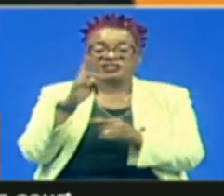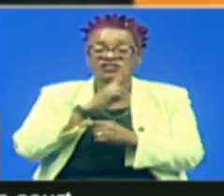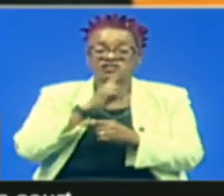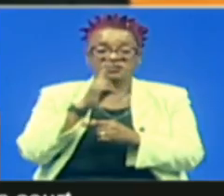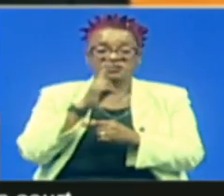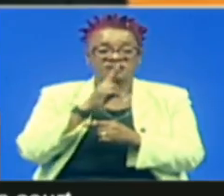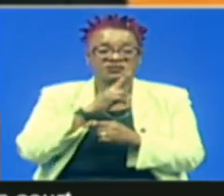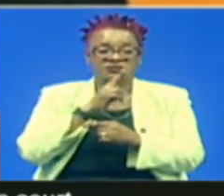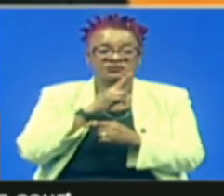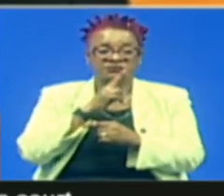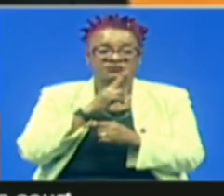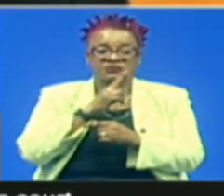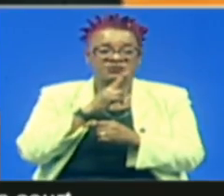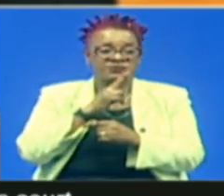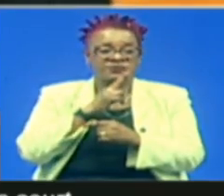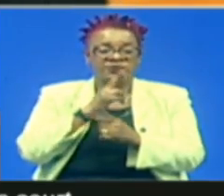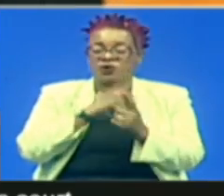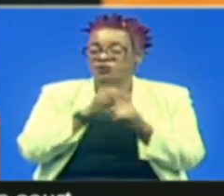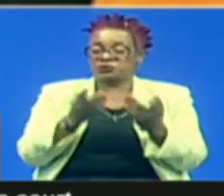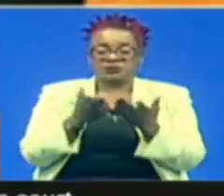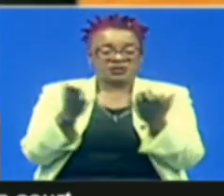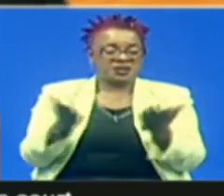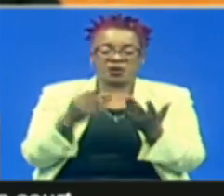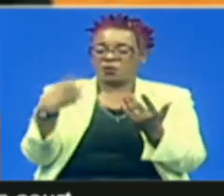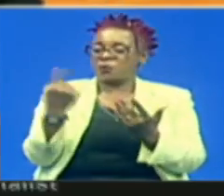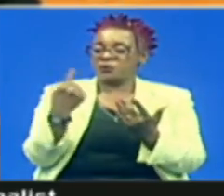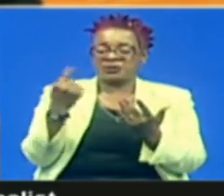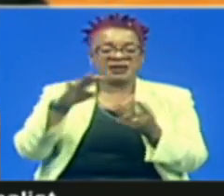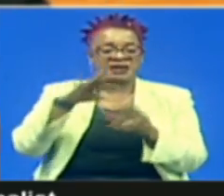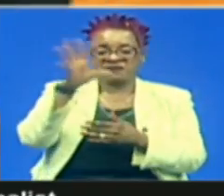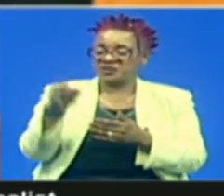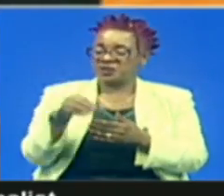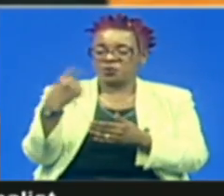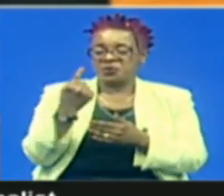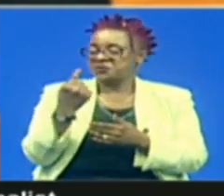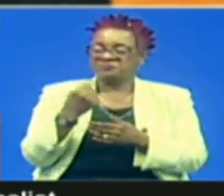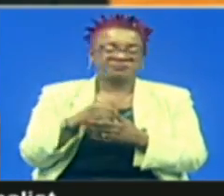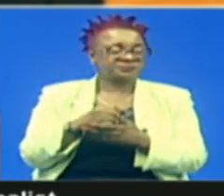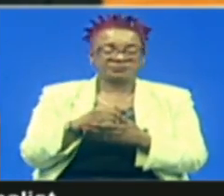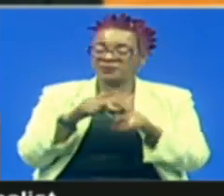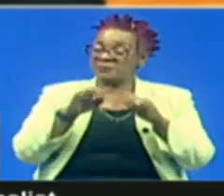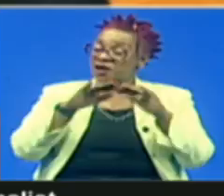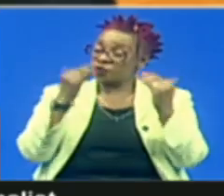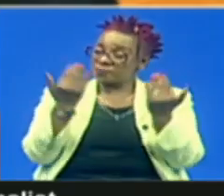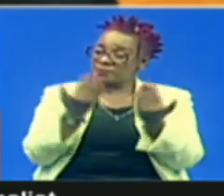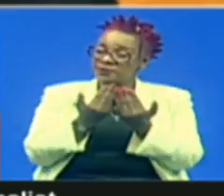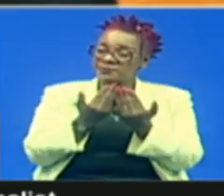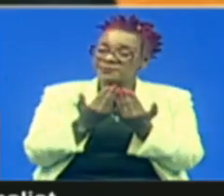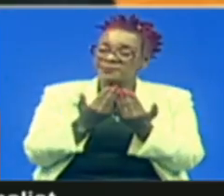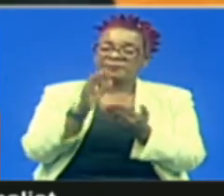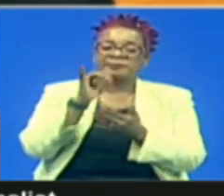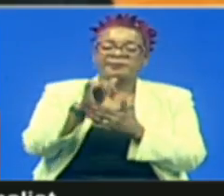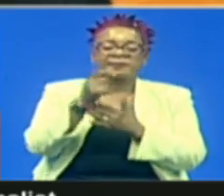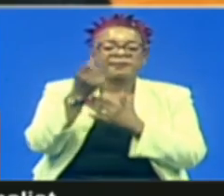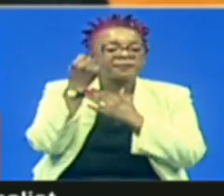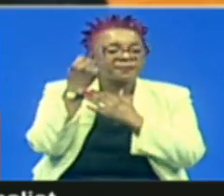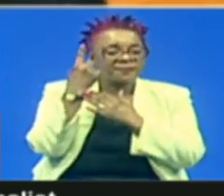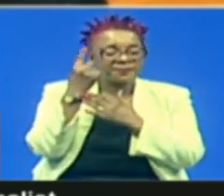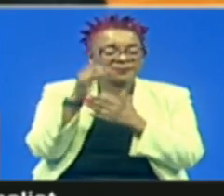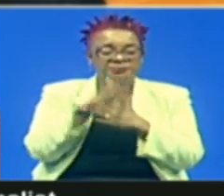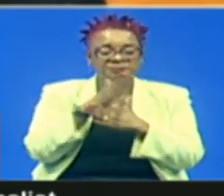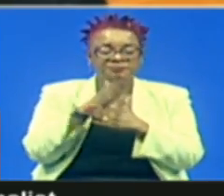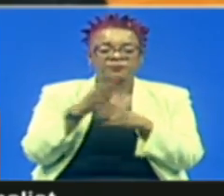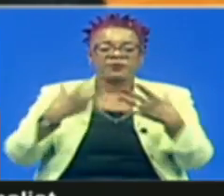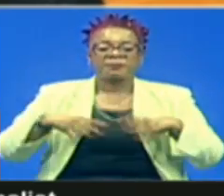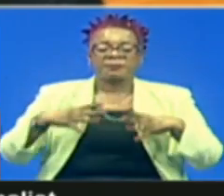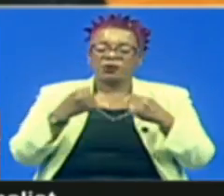that not just here in Kenya and not just here in Africa, but globally, that there is a gulf of understanding between the people driving